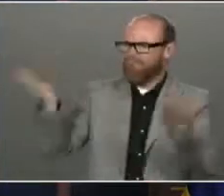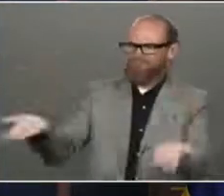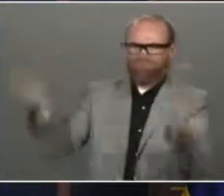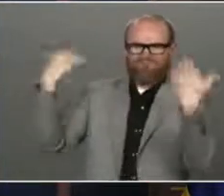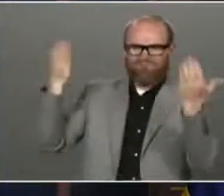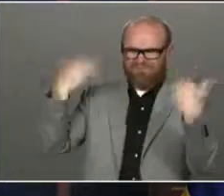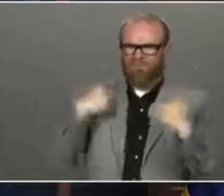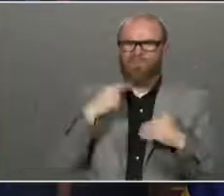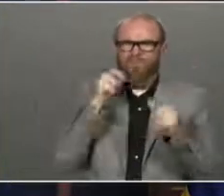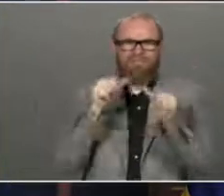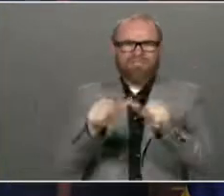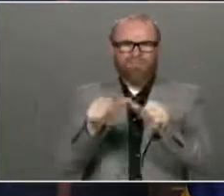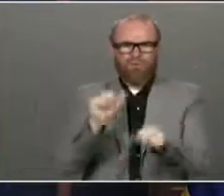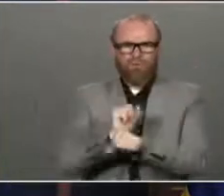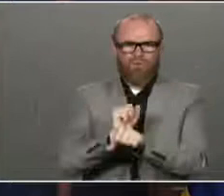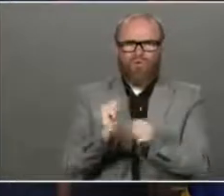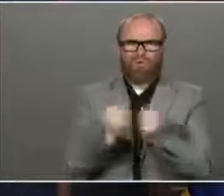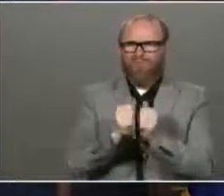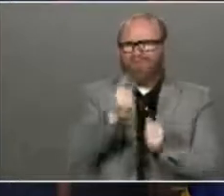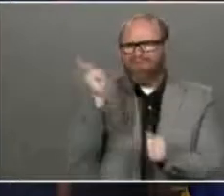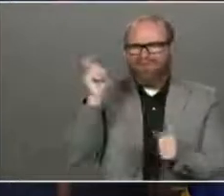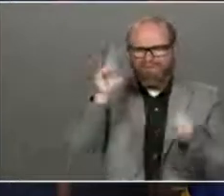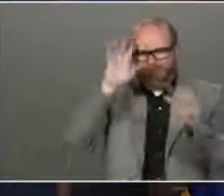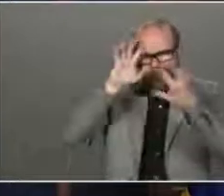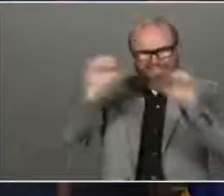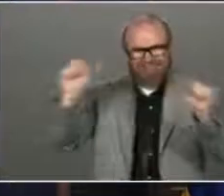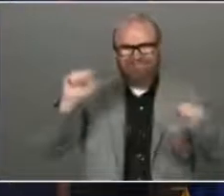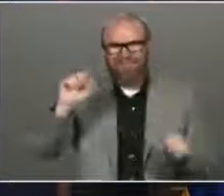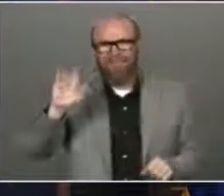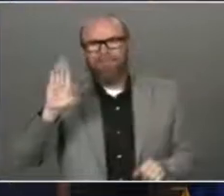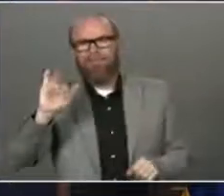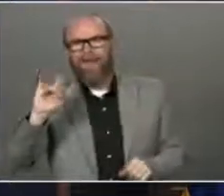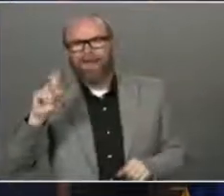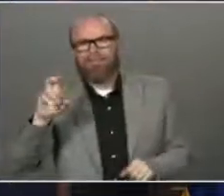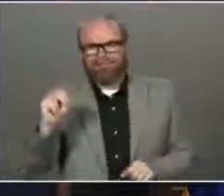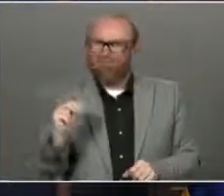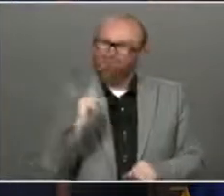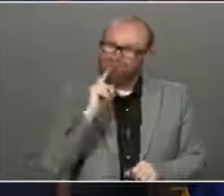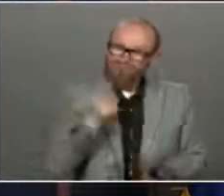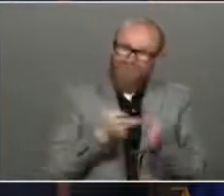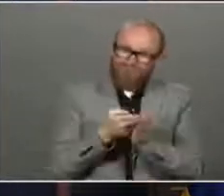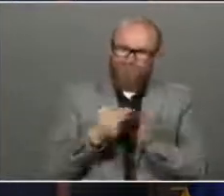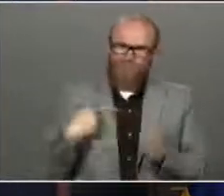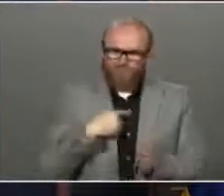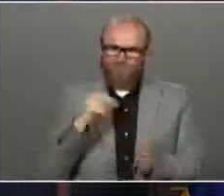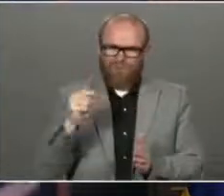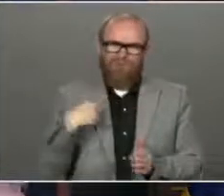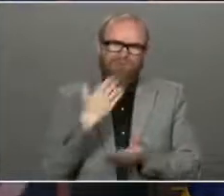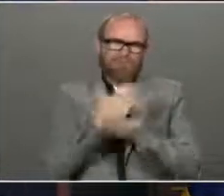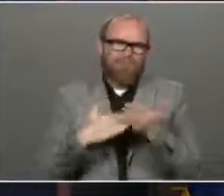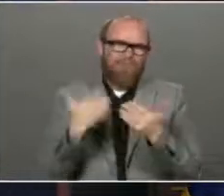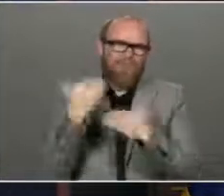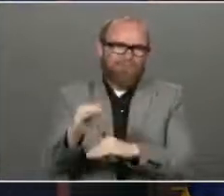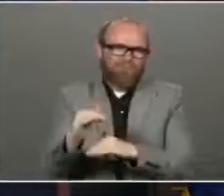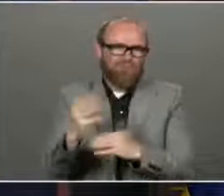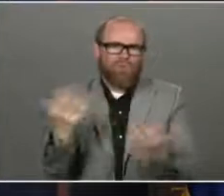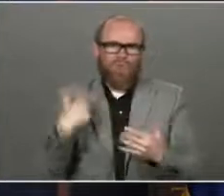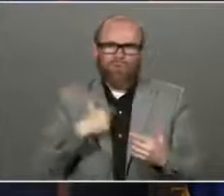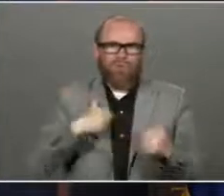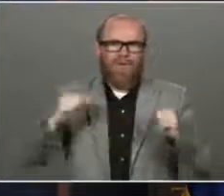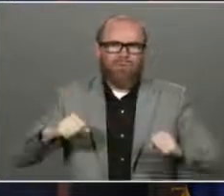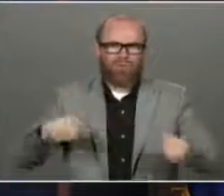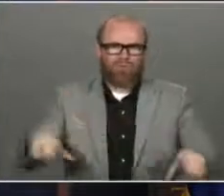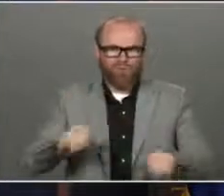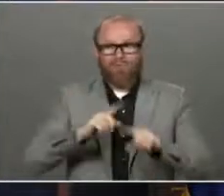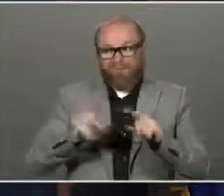with the administration. Obviously, there are some limits to what we can do, but I just the people of Utah